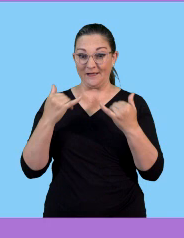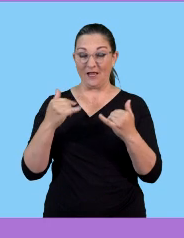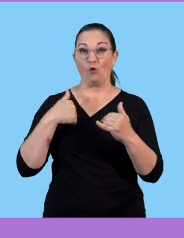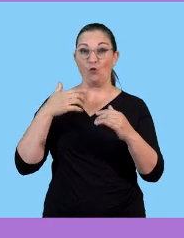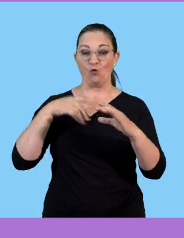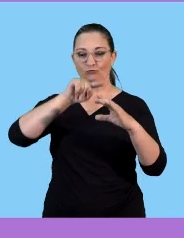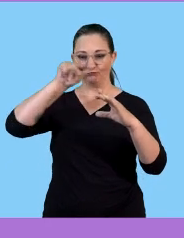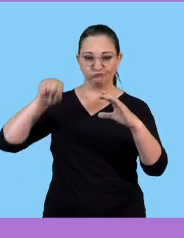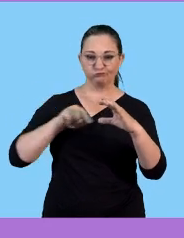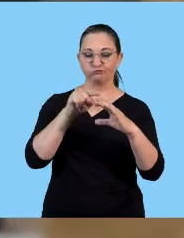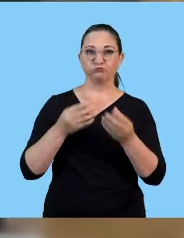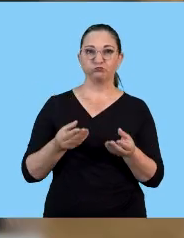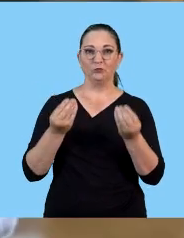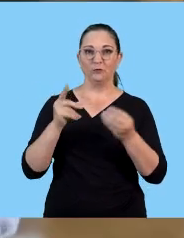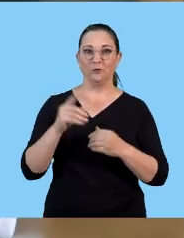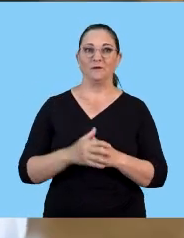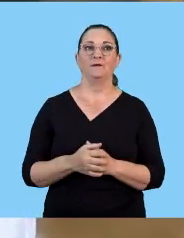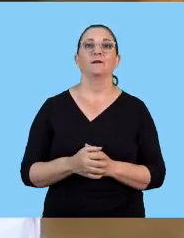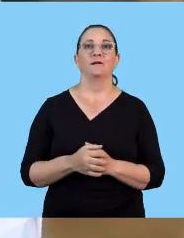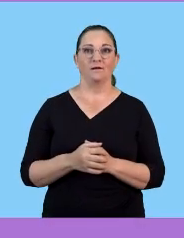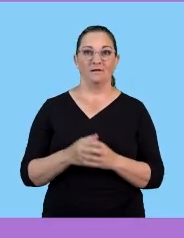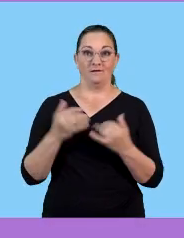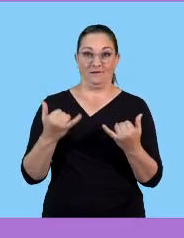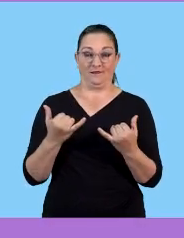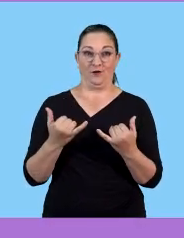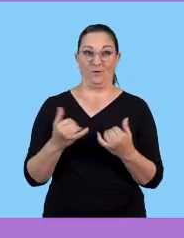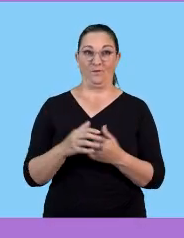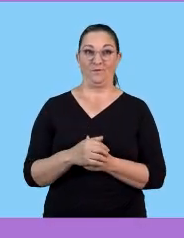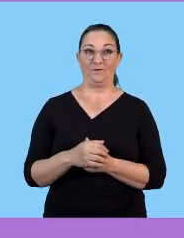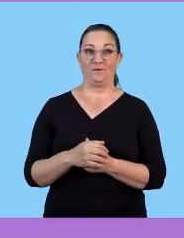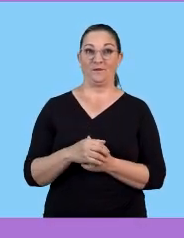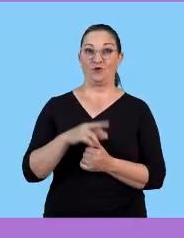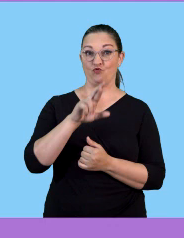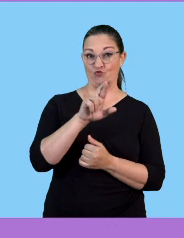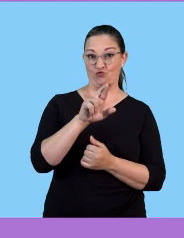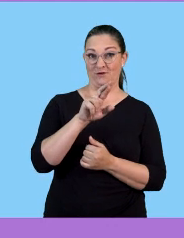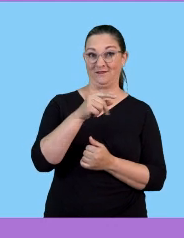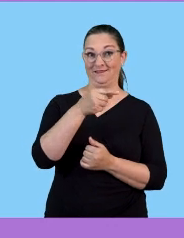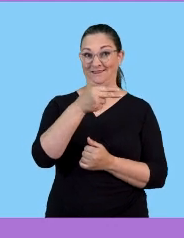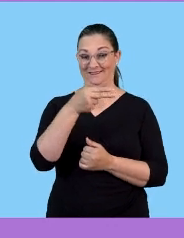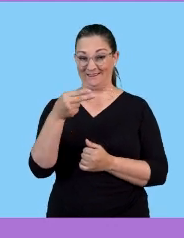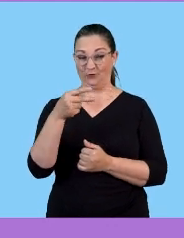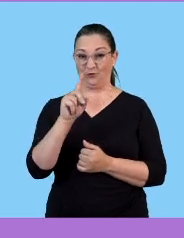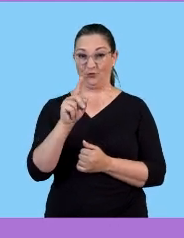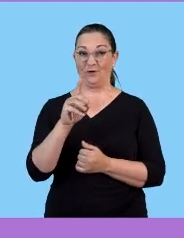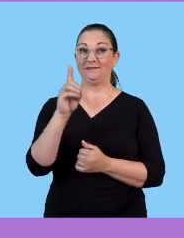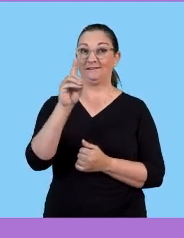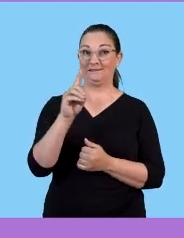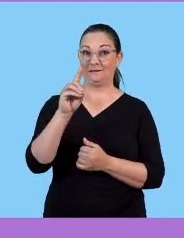its radius. So, what do? The radius is the